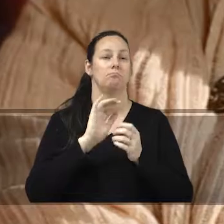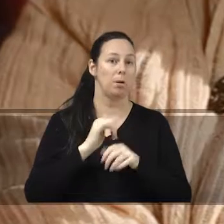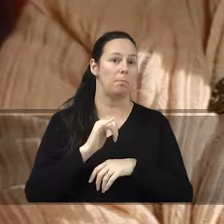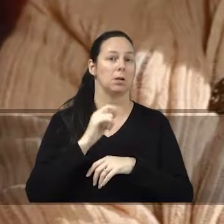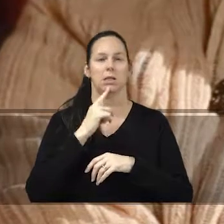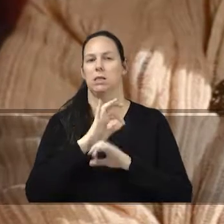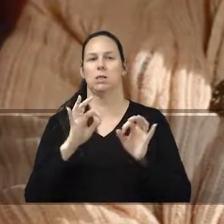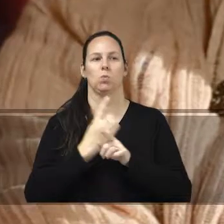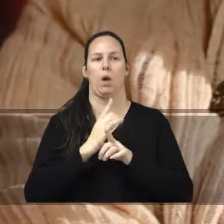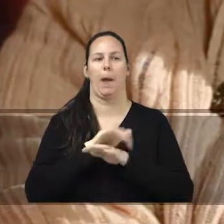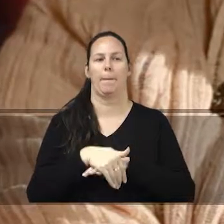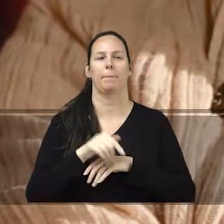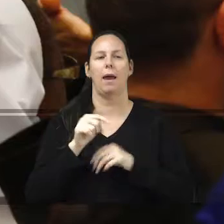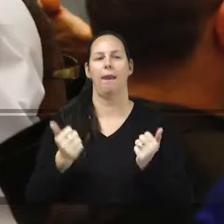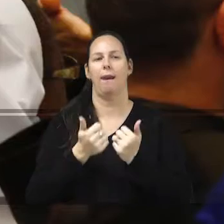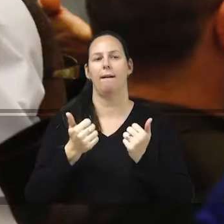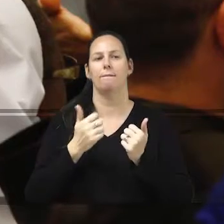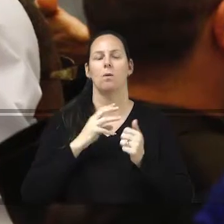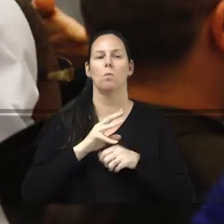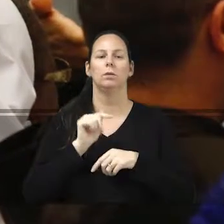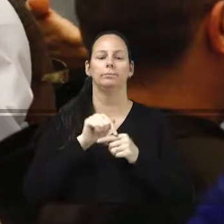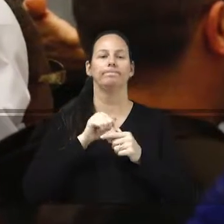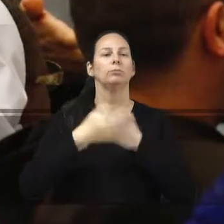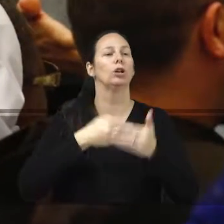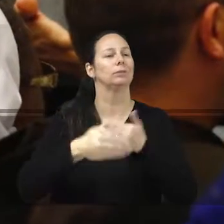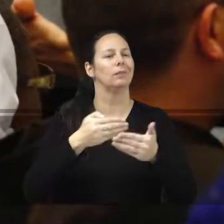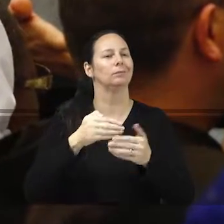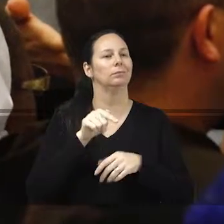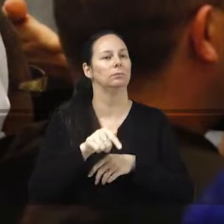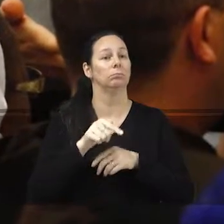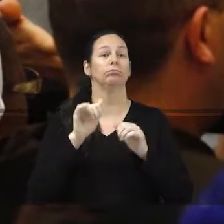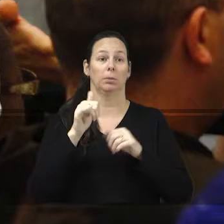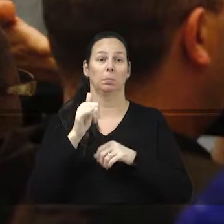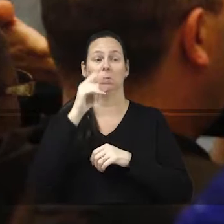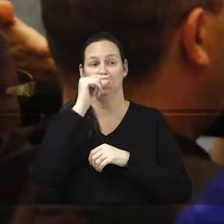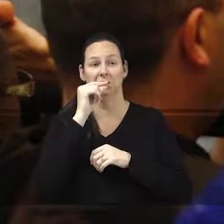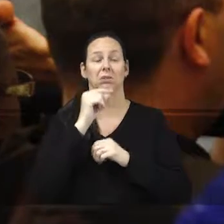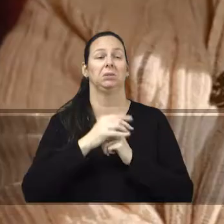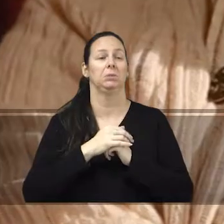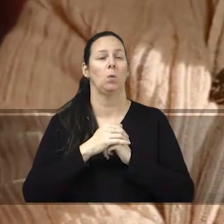was the processes of the Synod, which were quite extraordinary in their